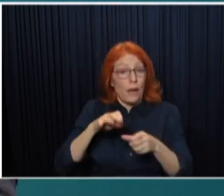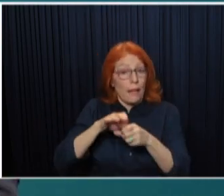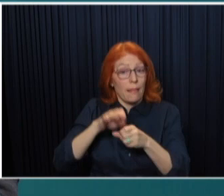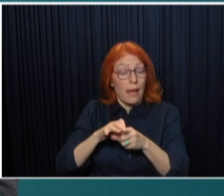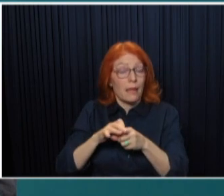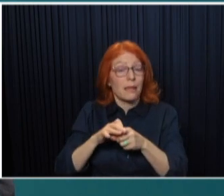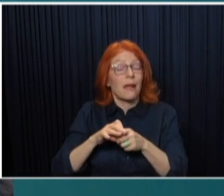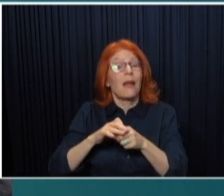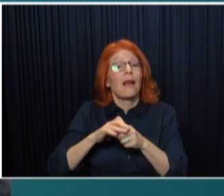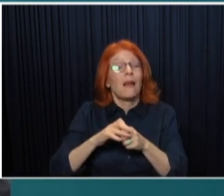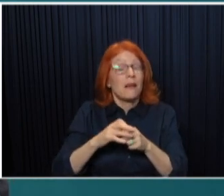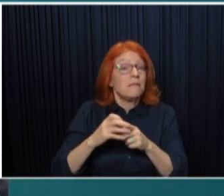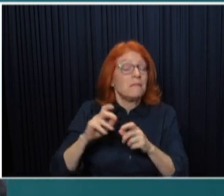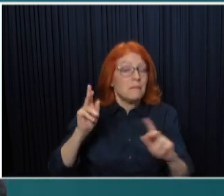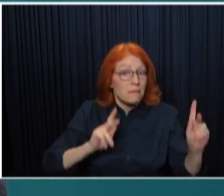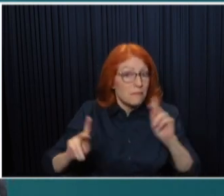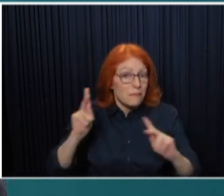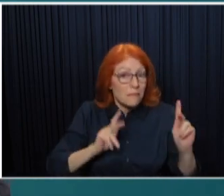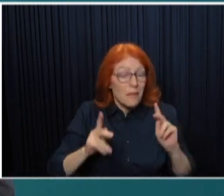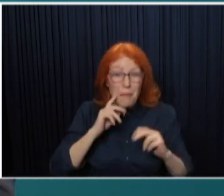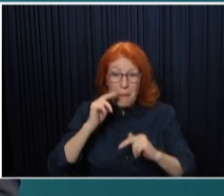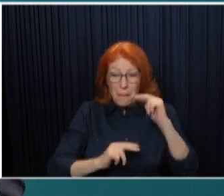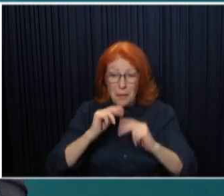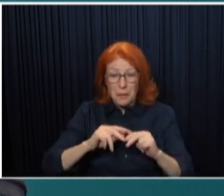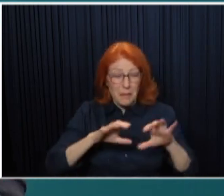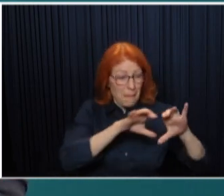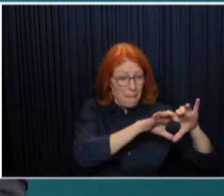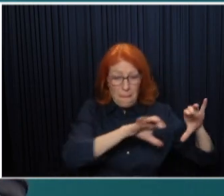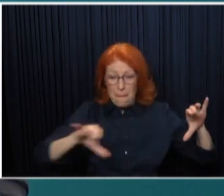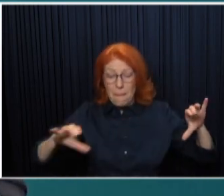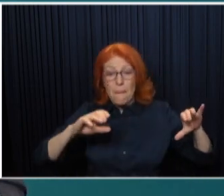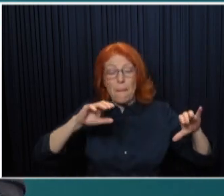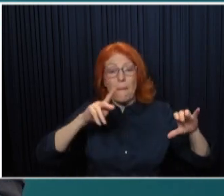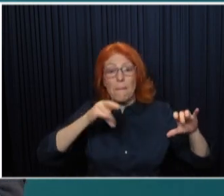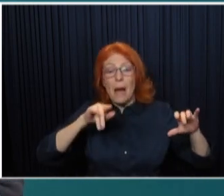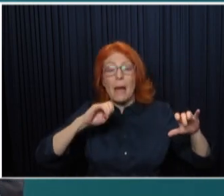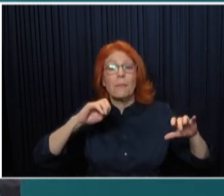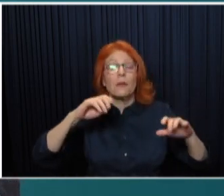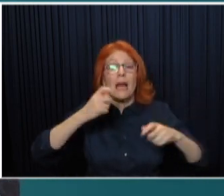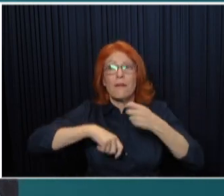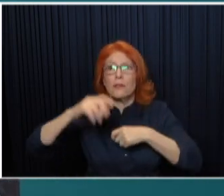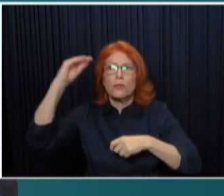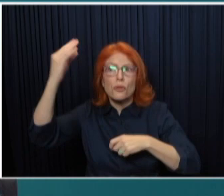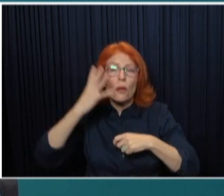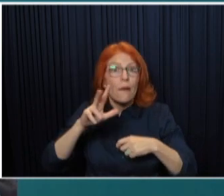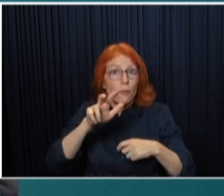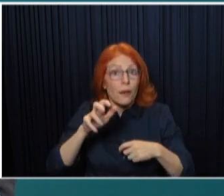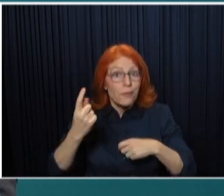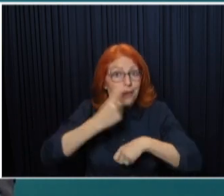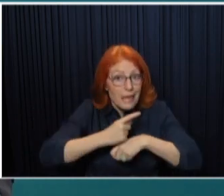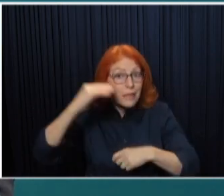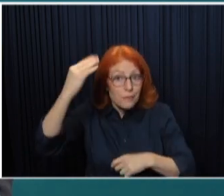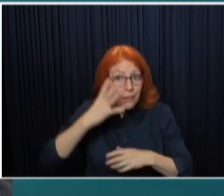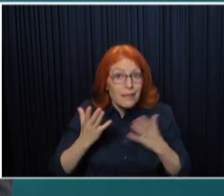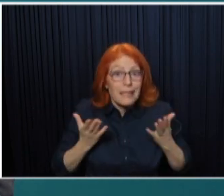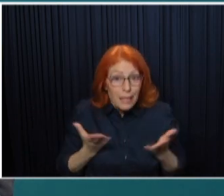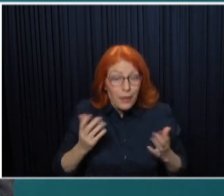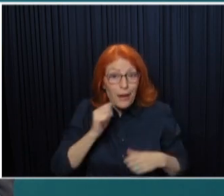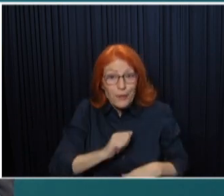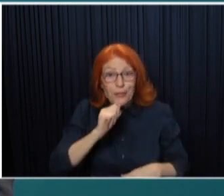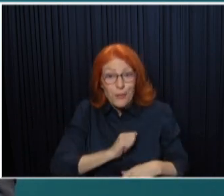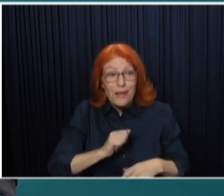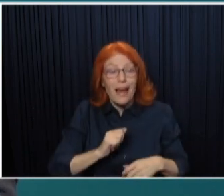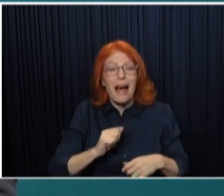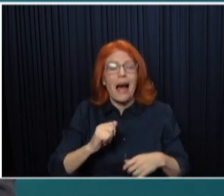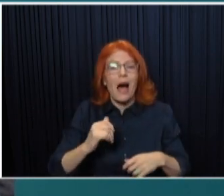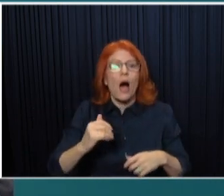officials, why don't we just build a pipeline and trade solar? We have 300 days of sunshine here in Arizona. We